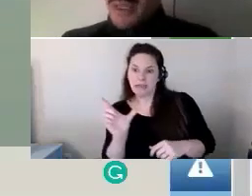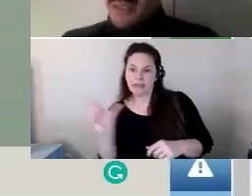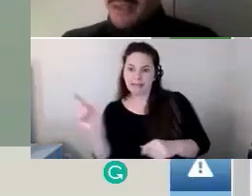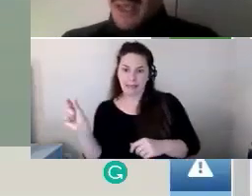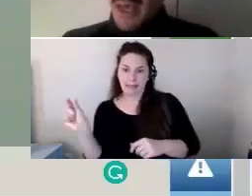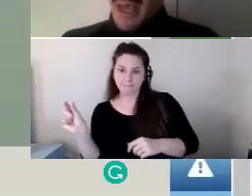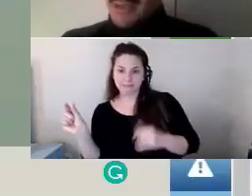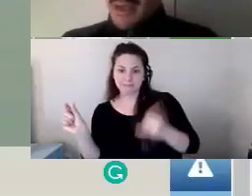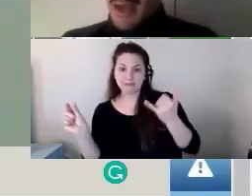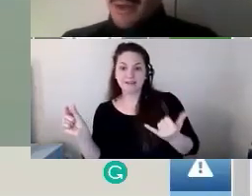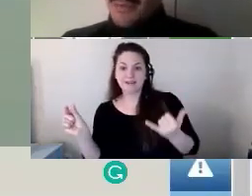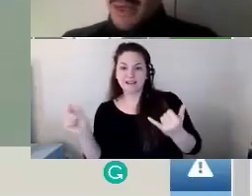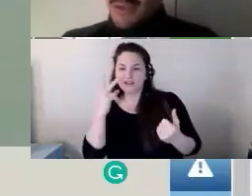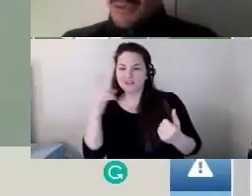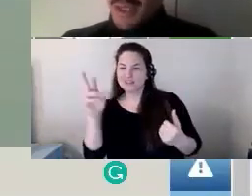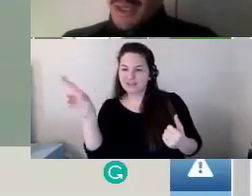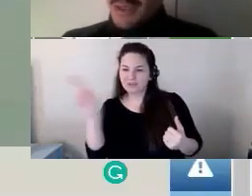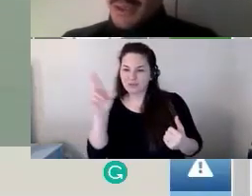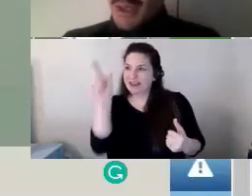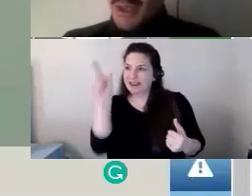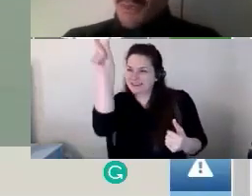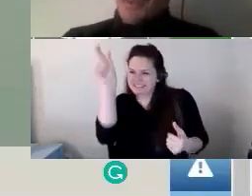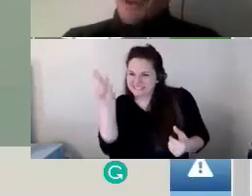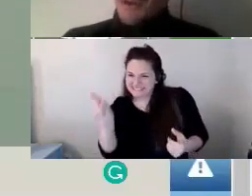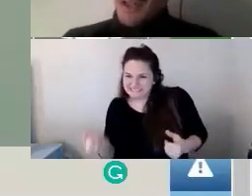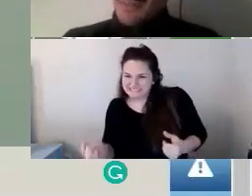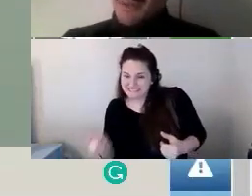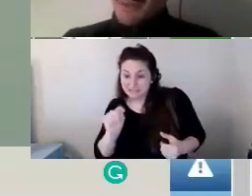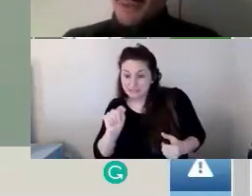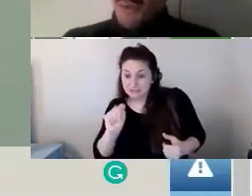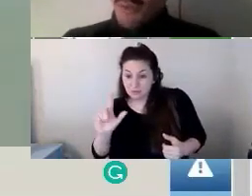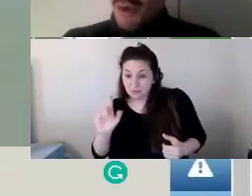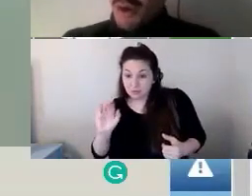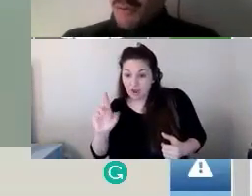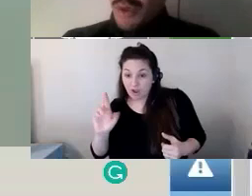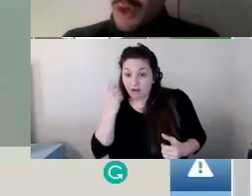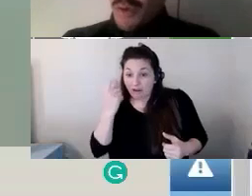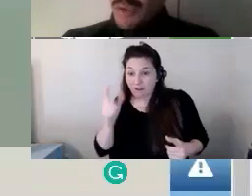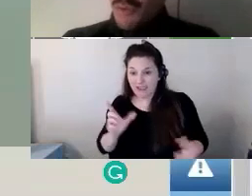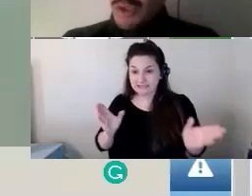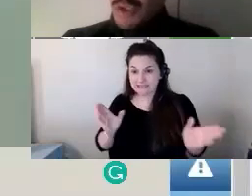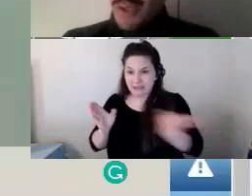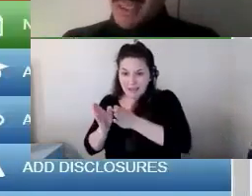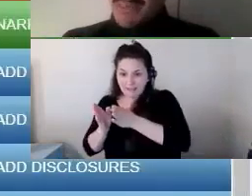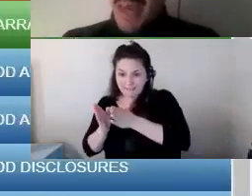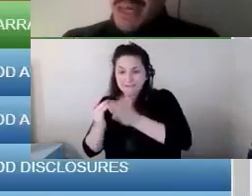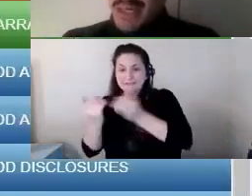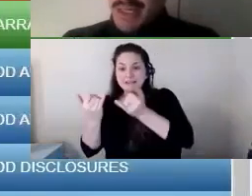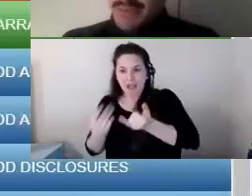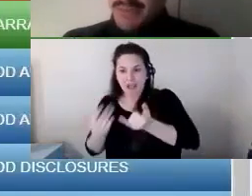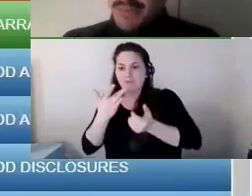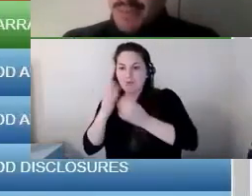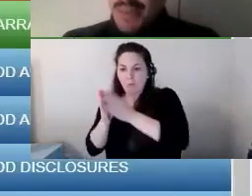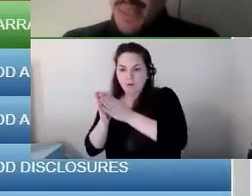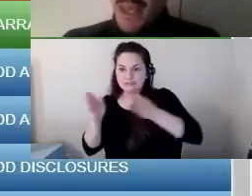the right-hand side of my screen here. We've collapsed the toolbar. We're going to want to expand